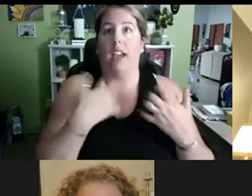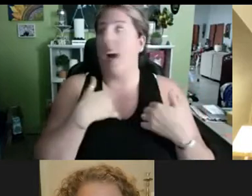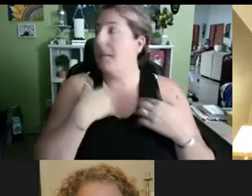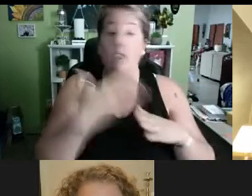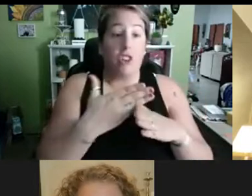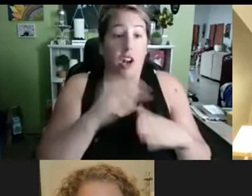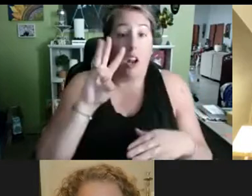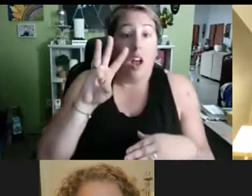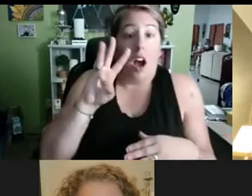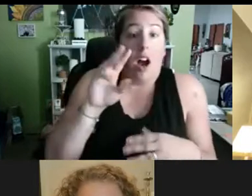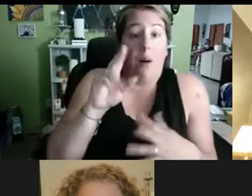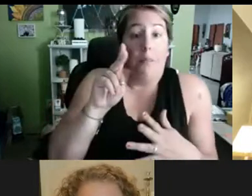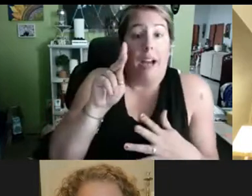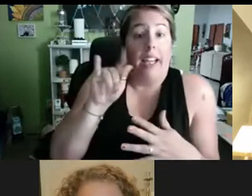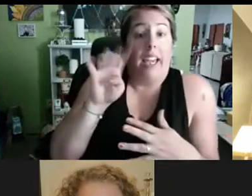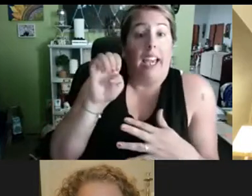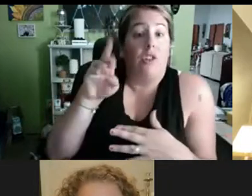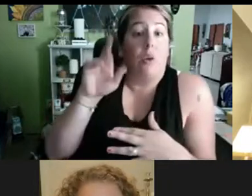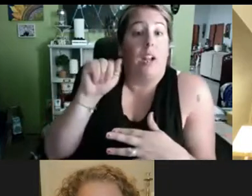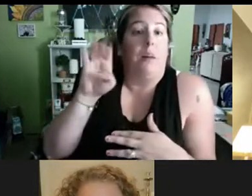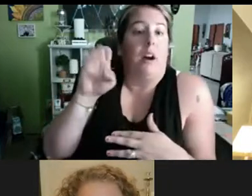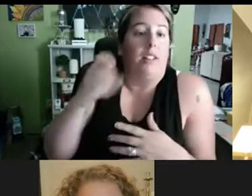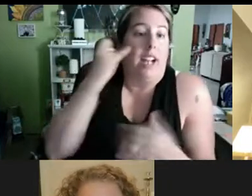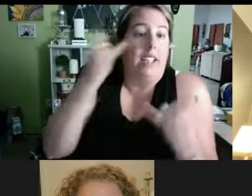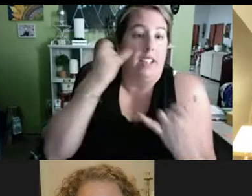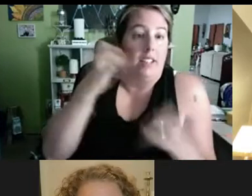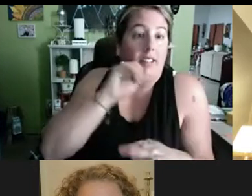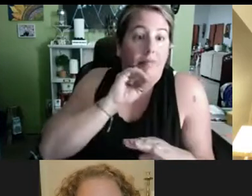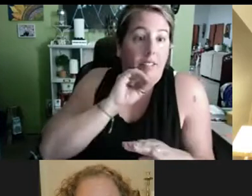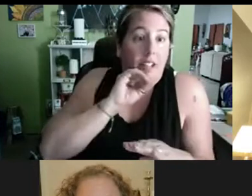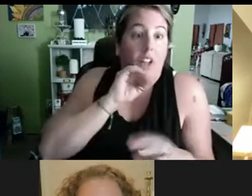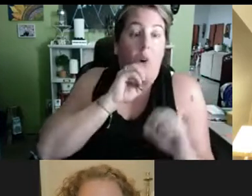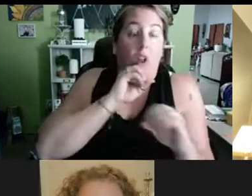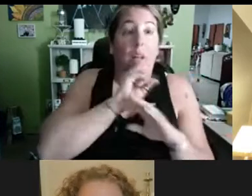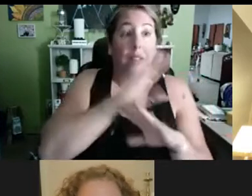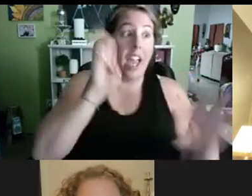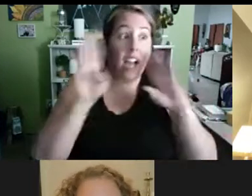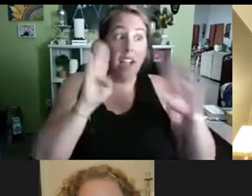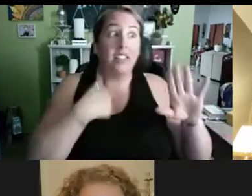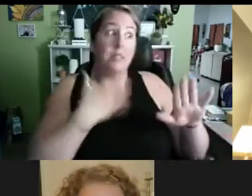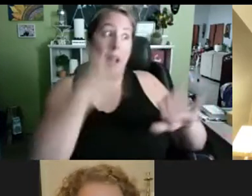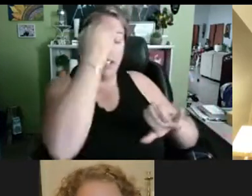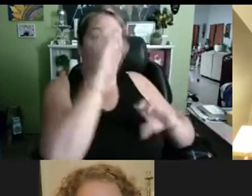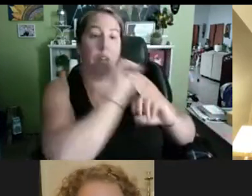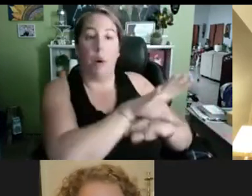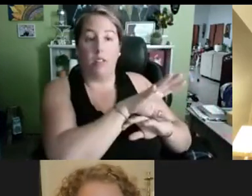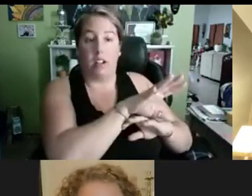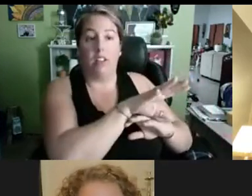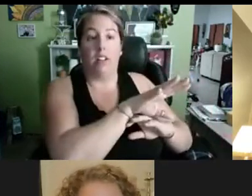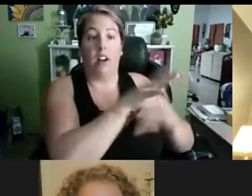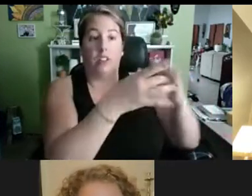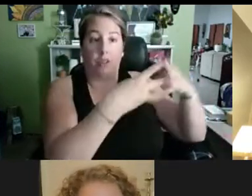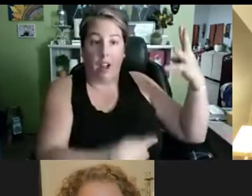like, I'm going to share my Kate's Crate box ideas, like I'd be like, hey guys, this is my idea, and post